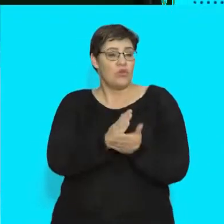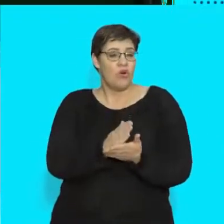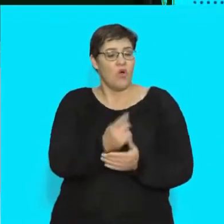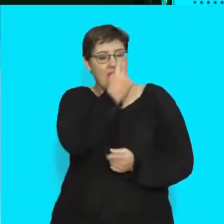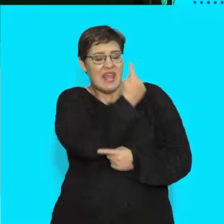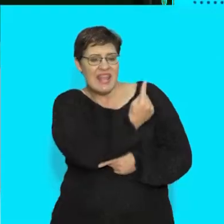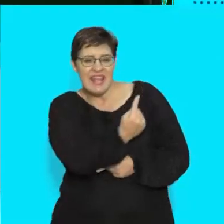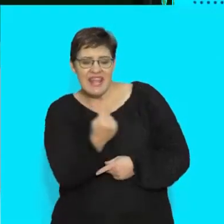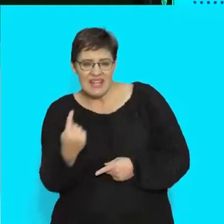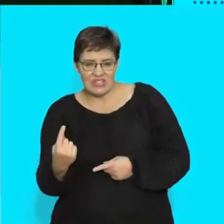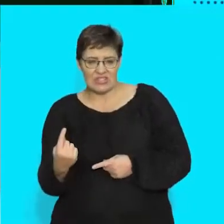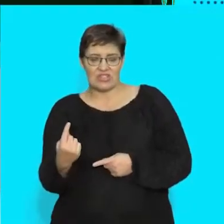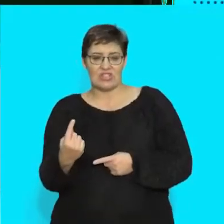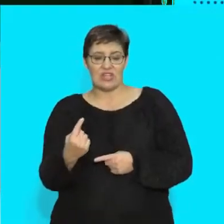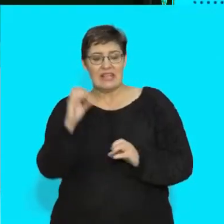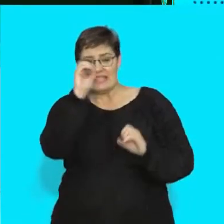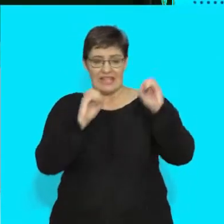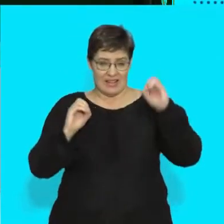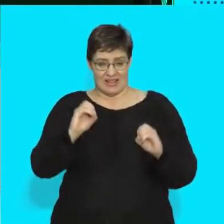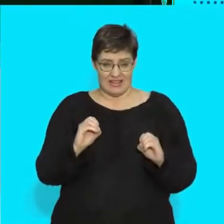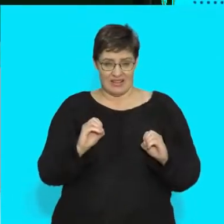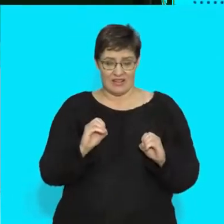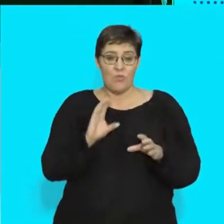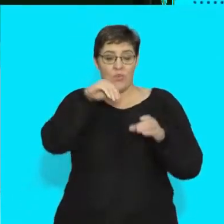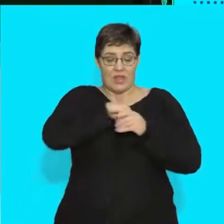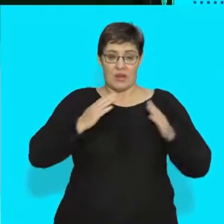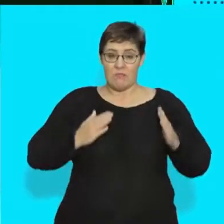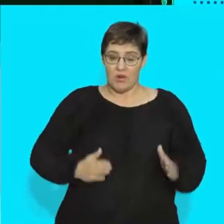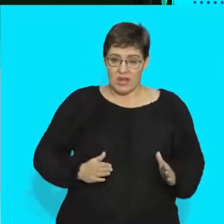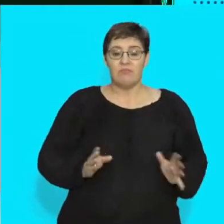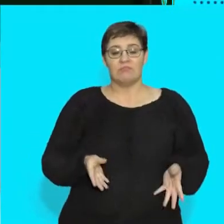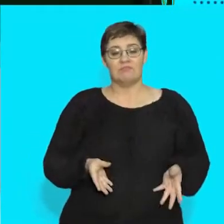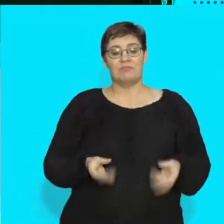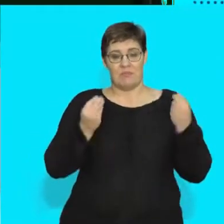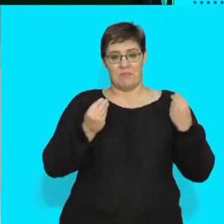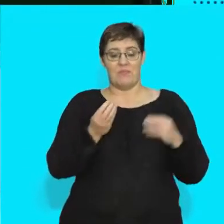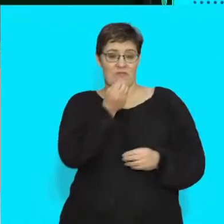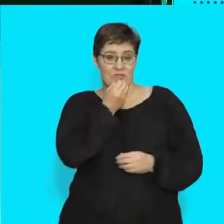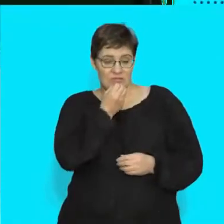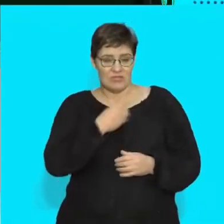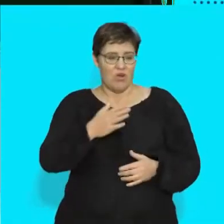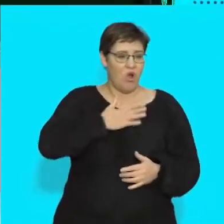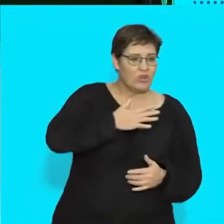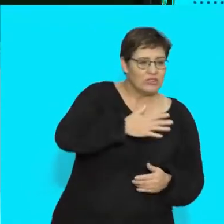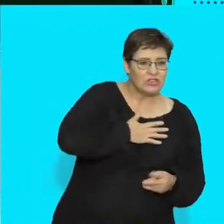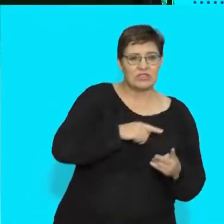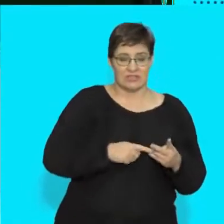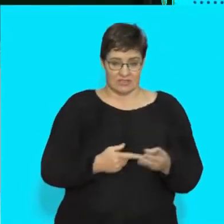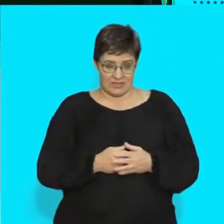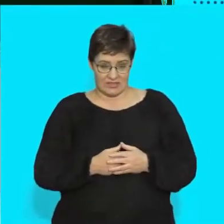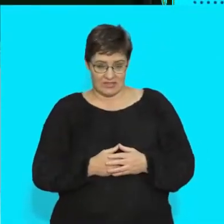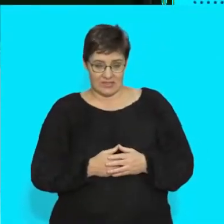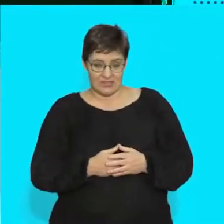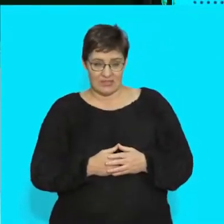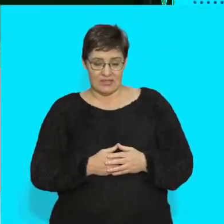sure that each and every cell, right, in my body receives nutrients, oxygen,